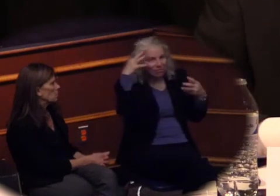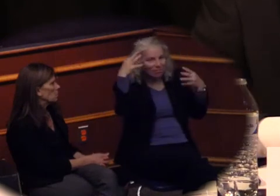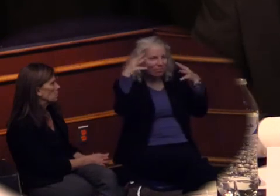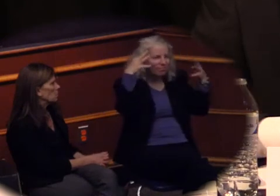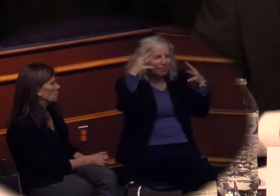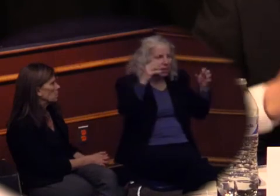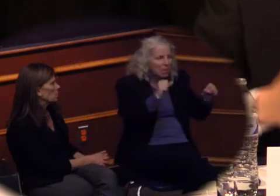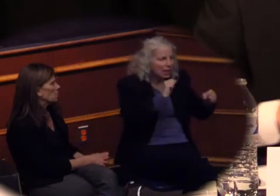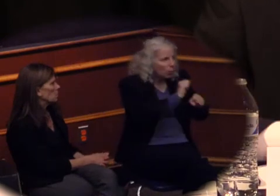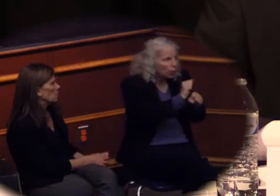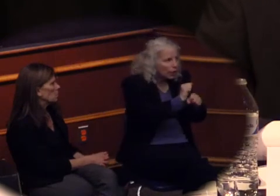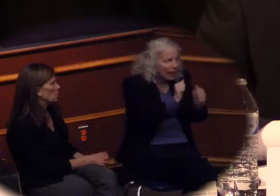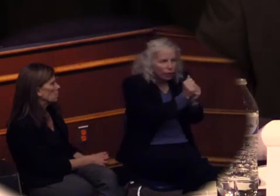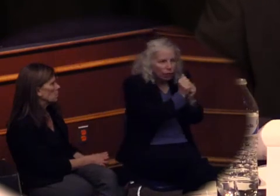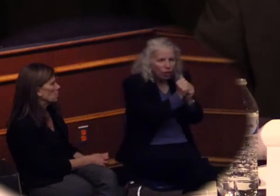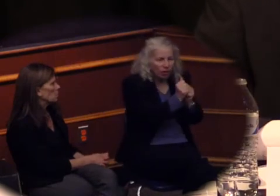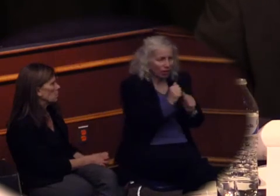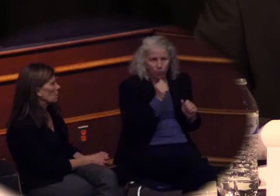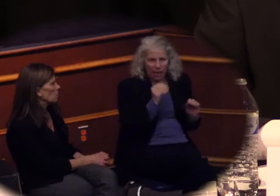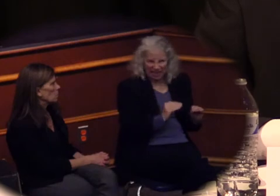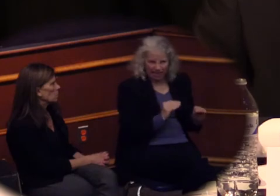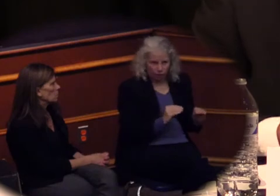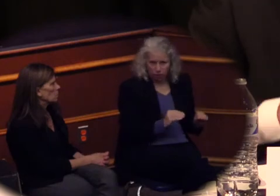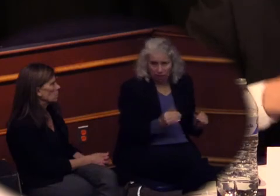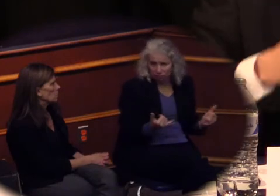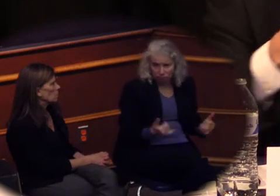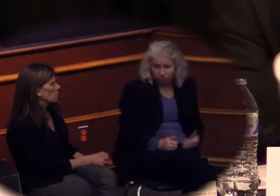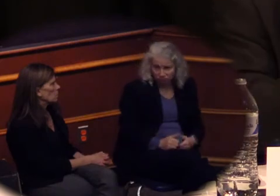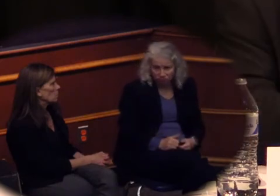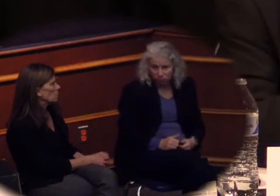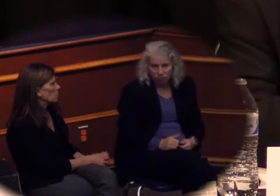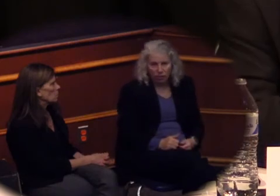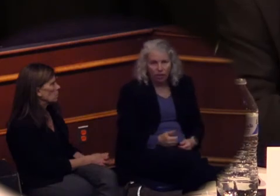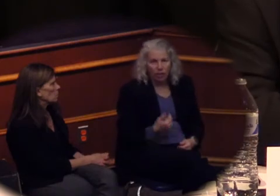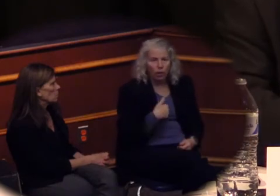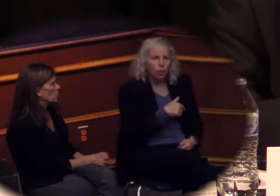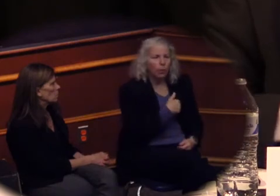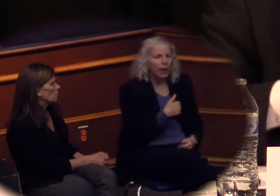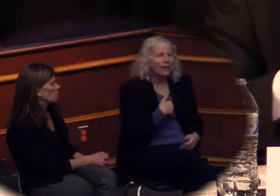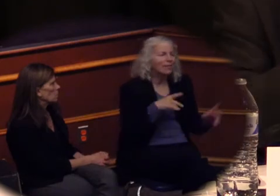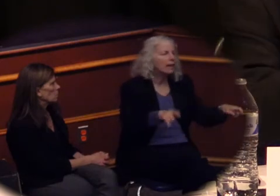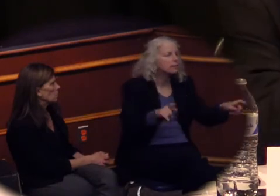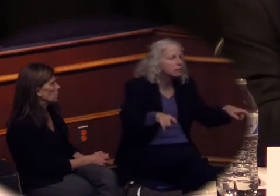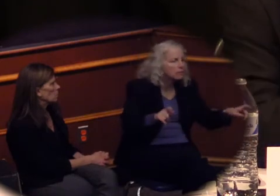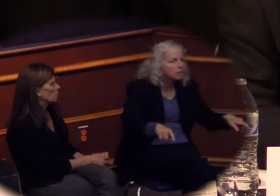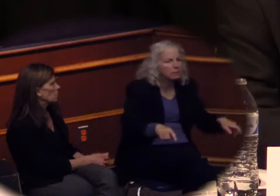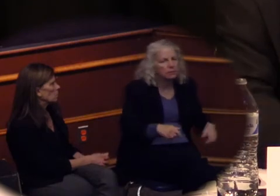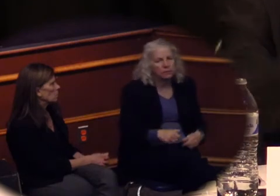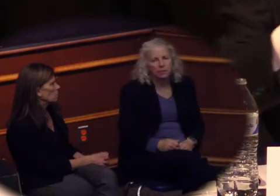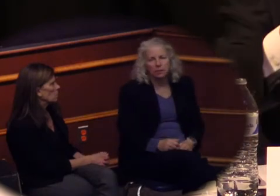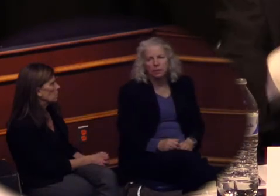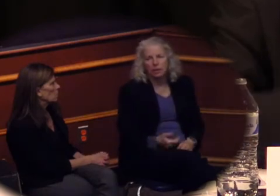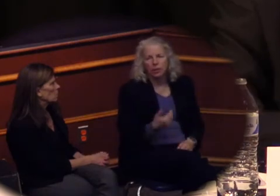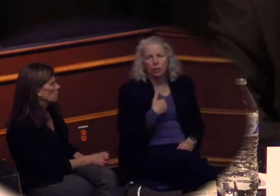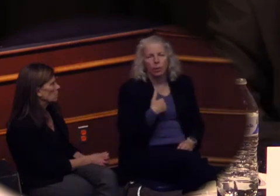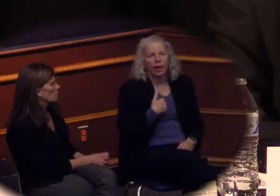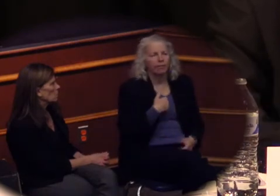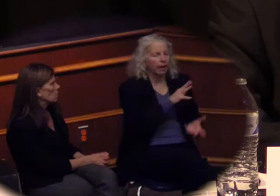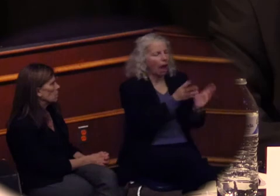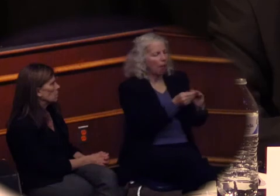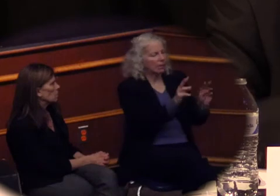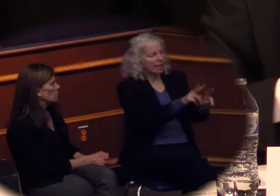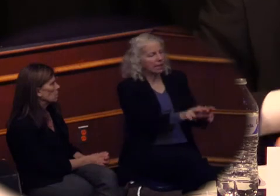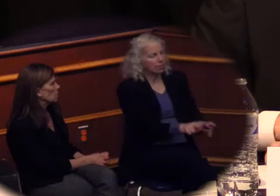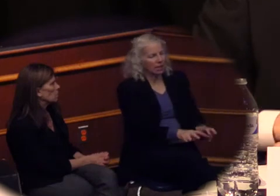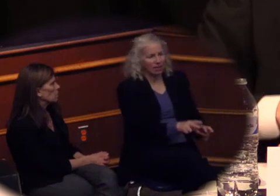collaborate. And that's not what we're teaching in our schools. We are using high-stakes testing. We are trying to do a comprehensive assessment